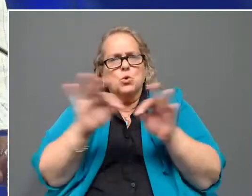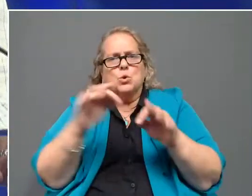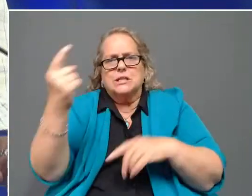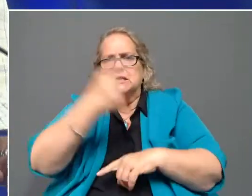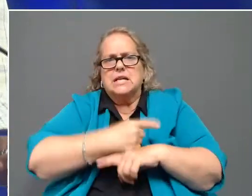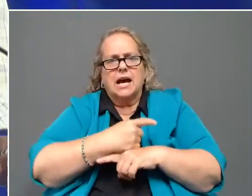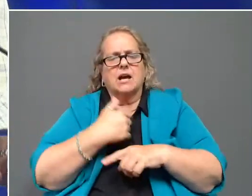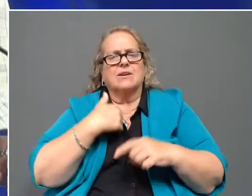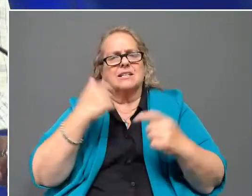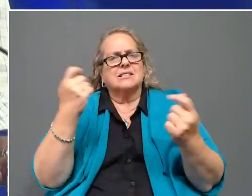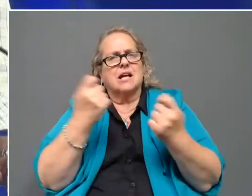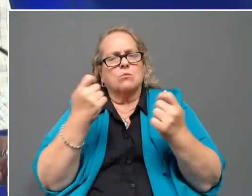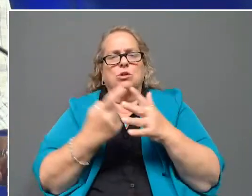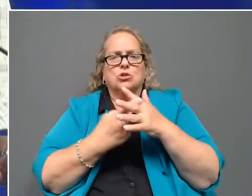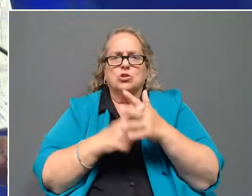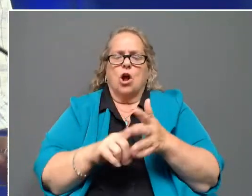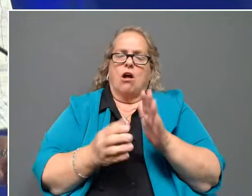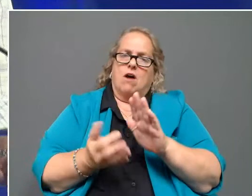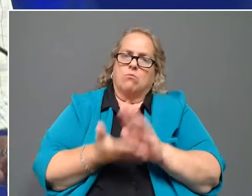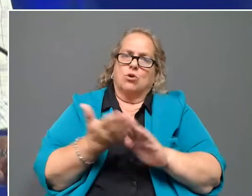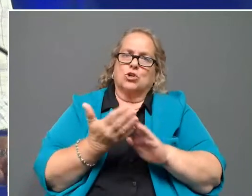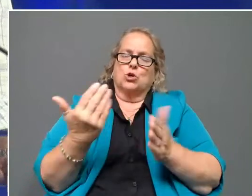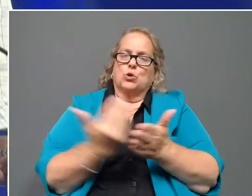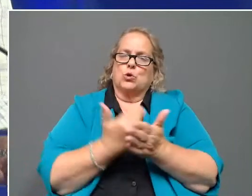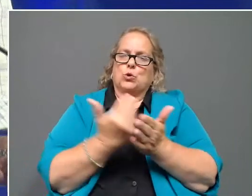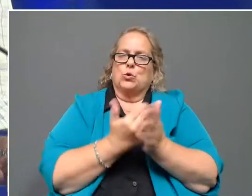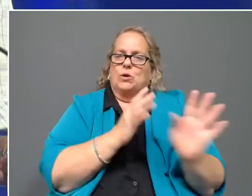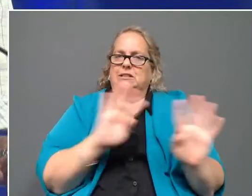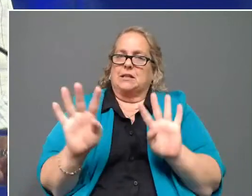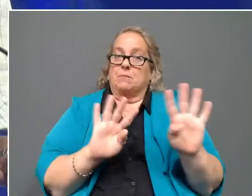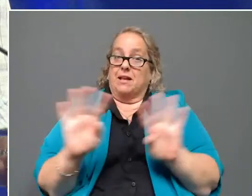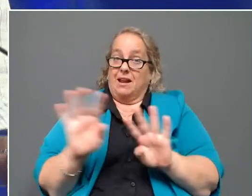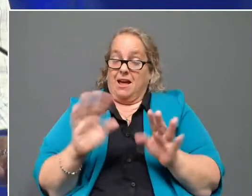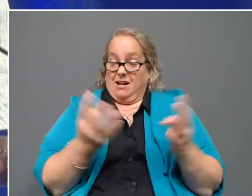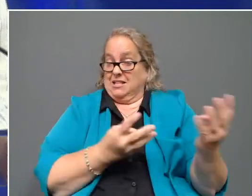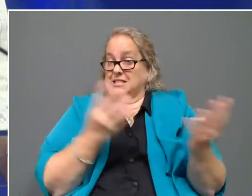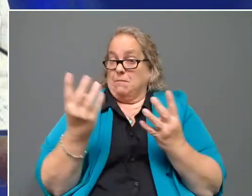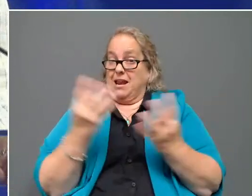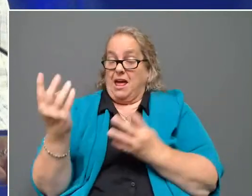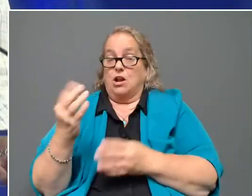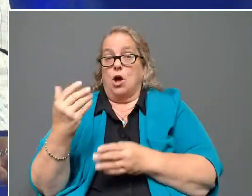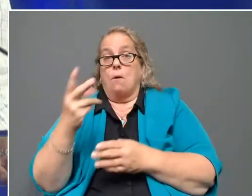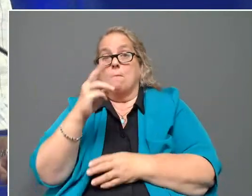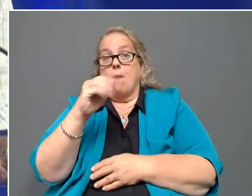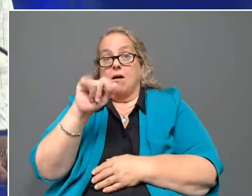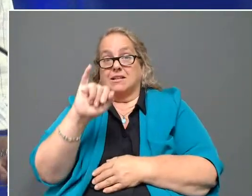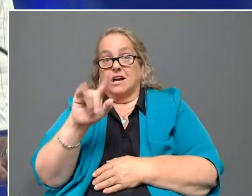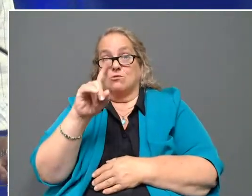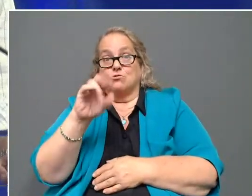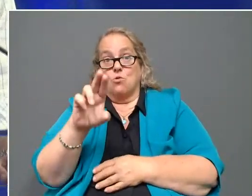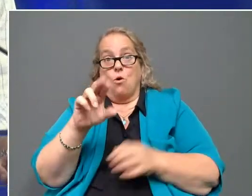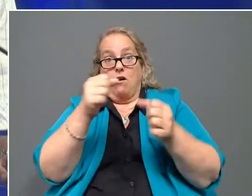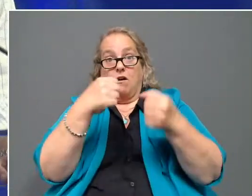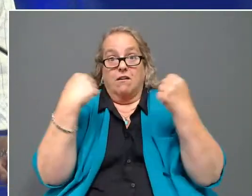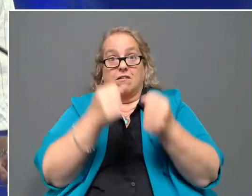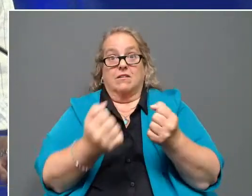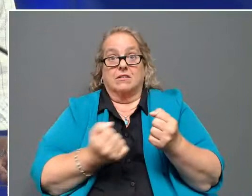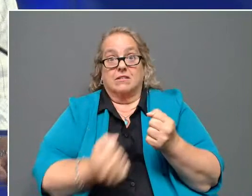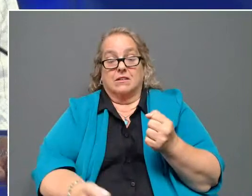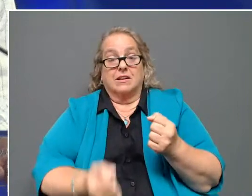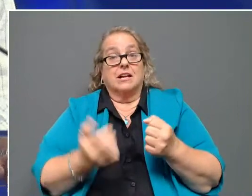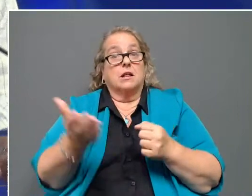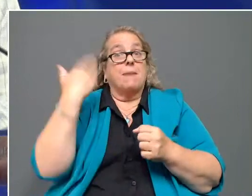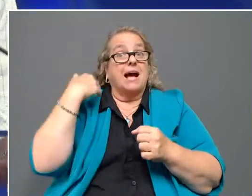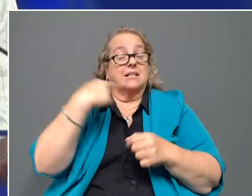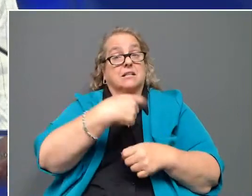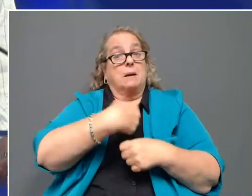of operations of a new assembly line of our multi-door refrigerators. And in the past, these were made in China. So why did we do this?